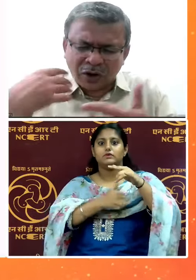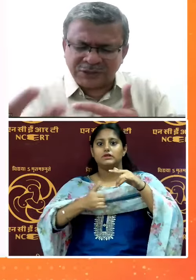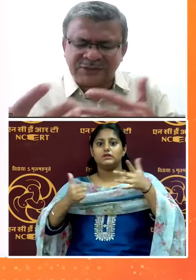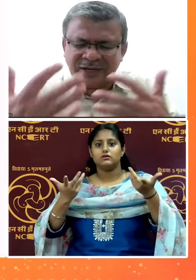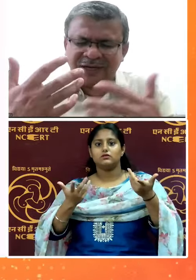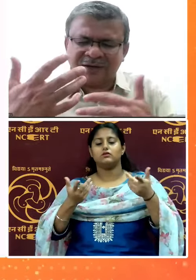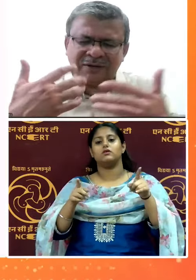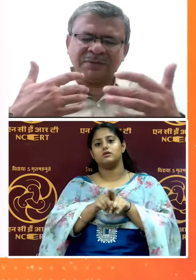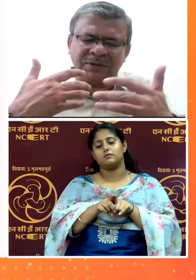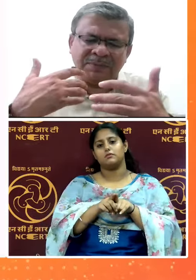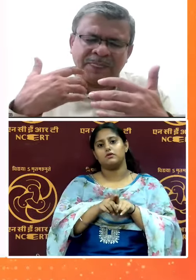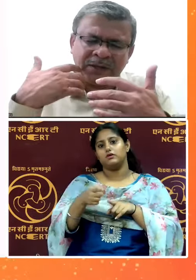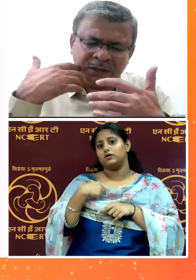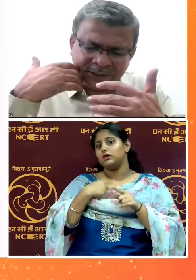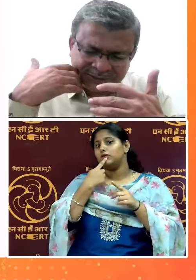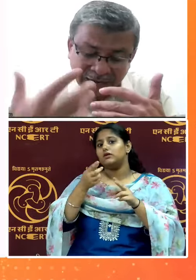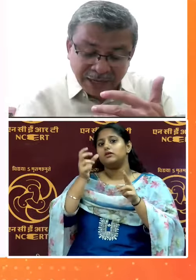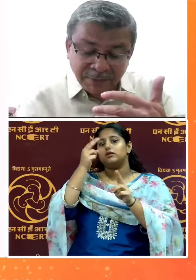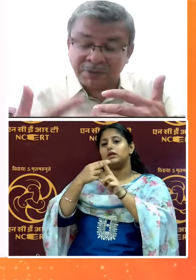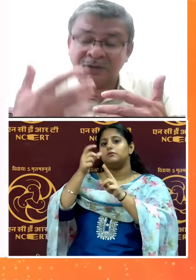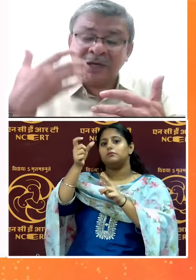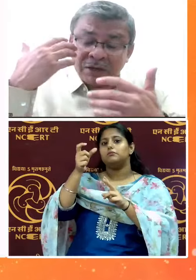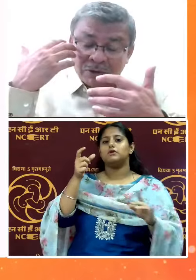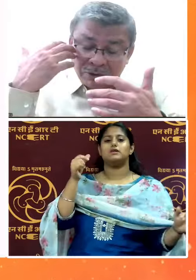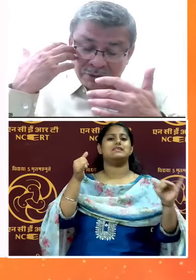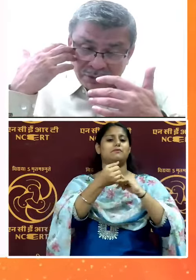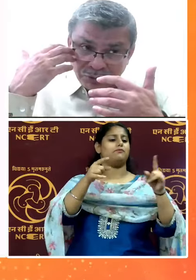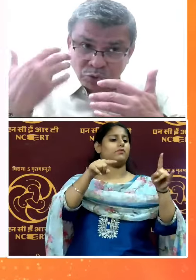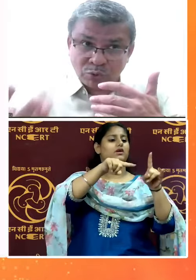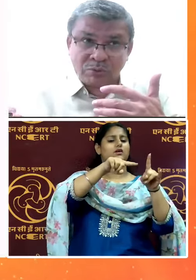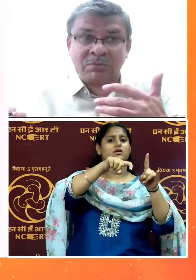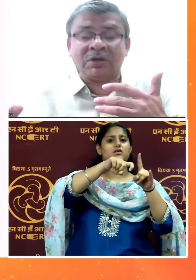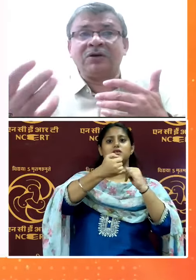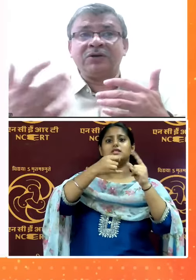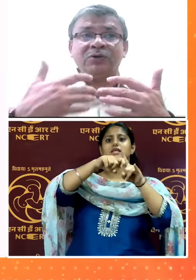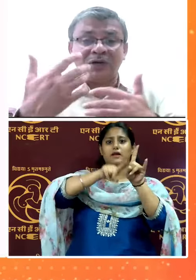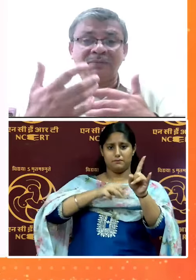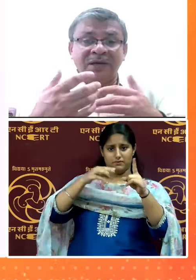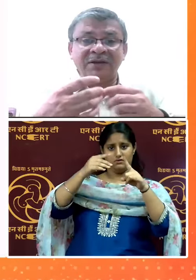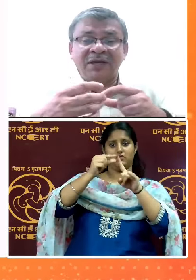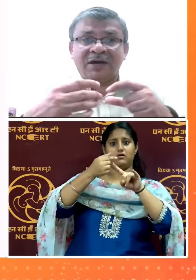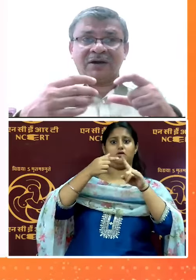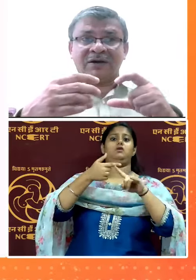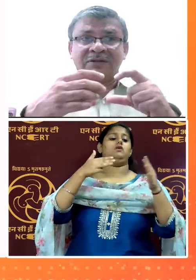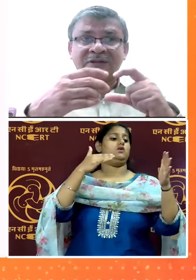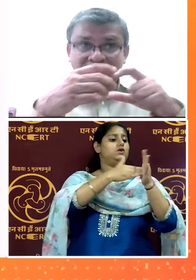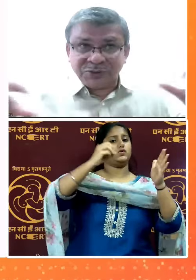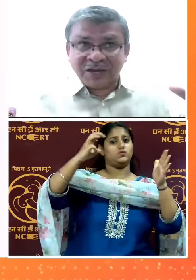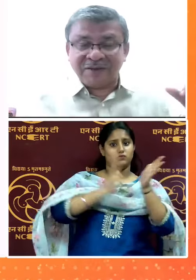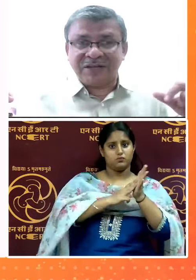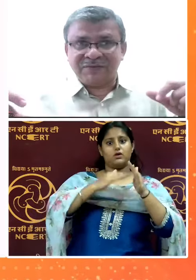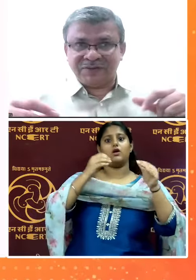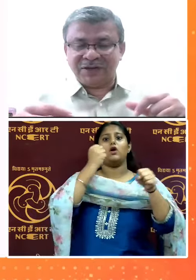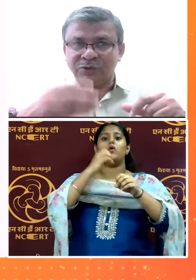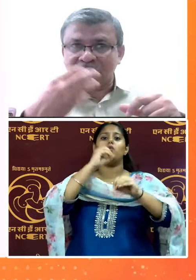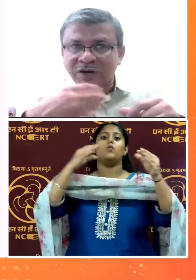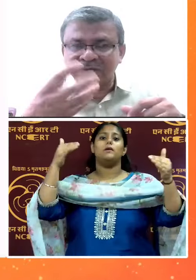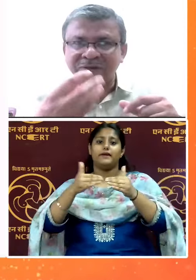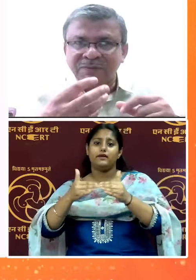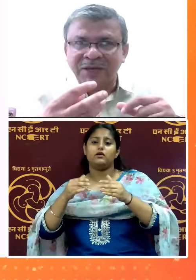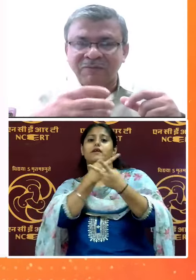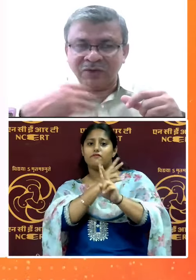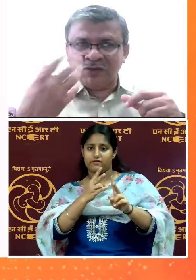this calls like Skype or Zoom or Google Meet, they also have that facility.